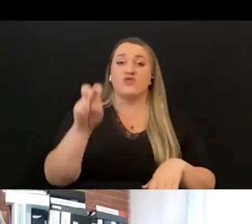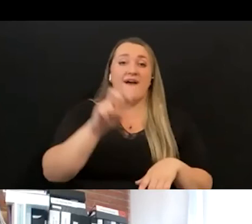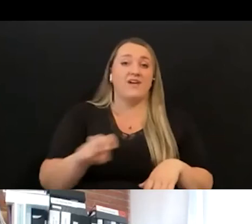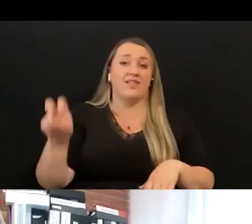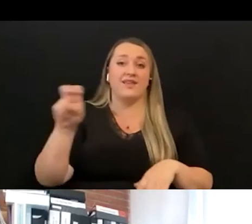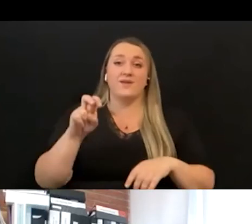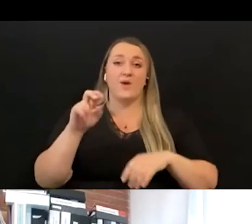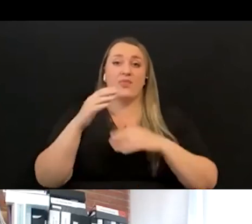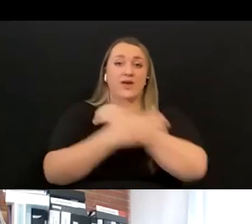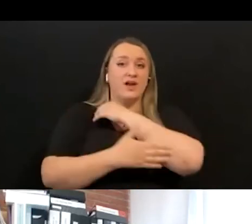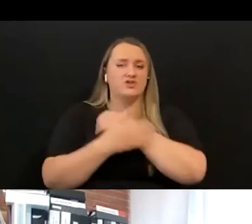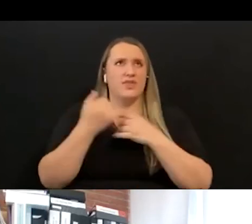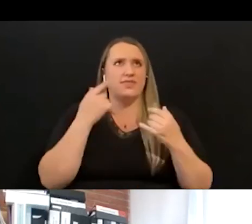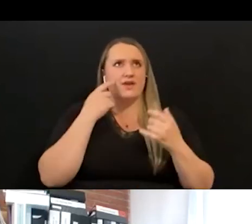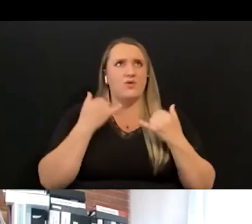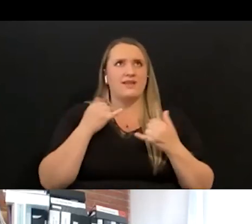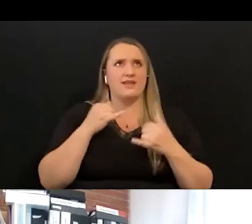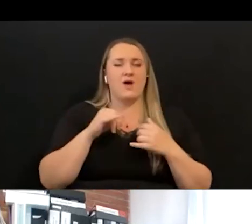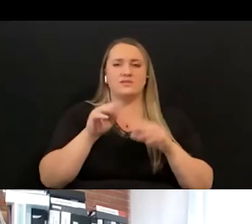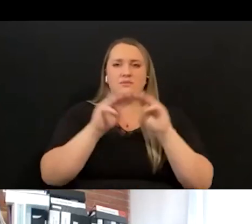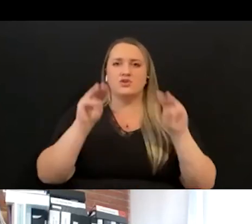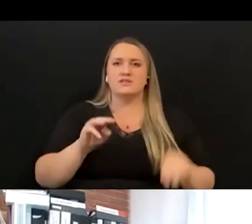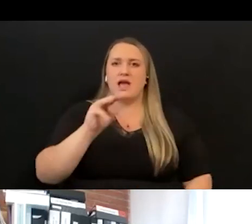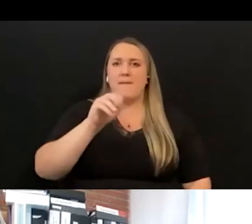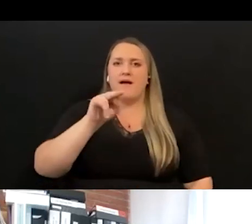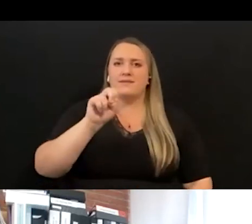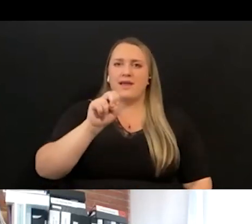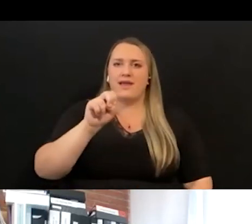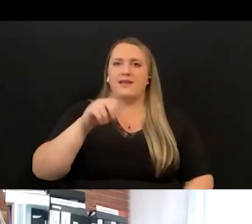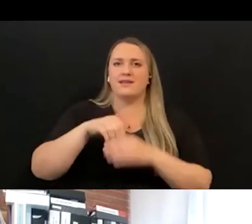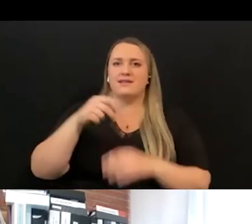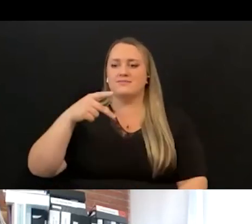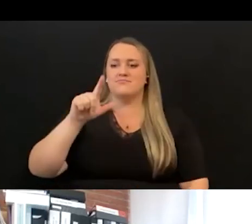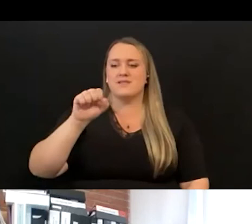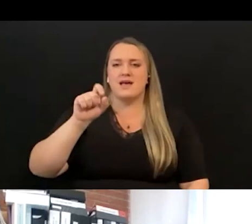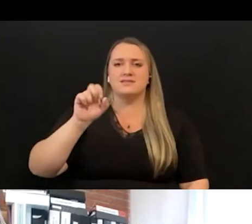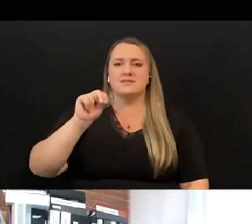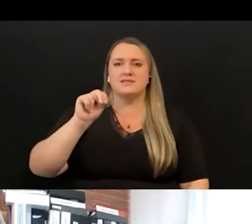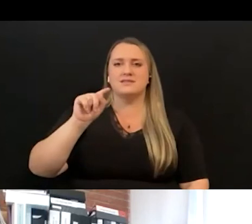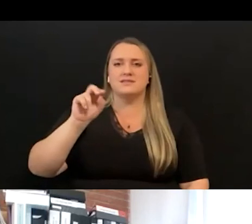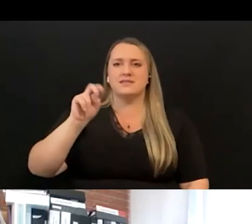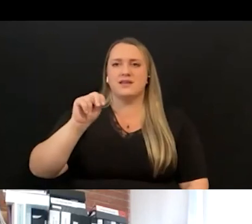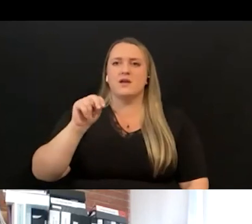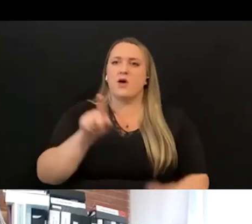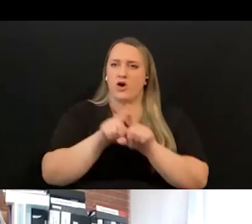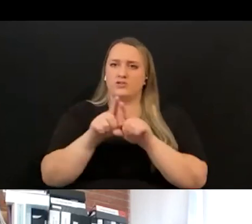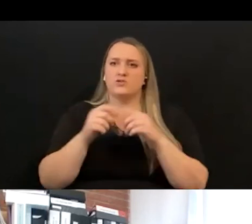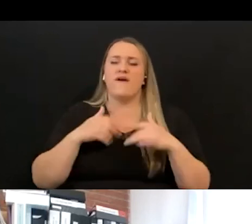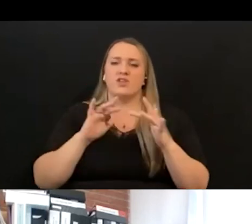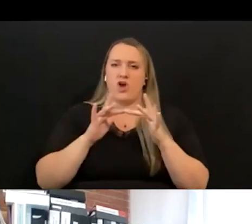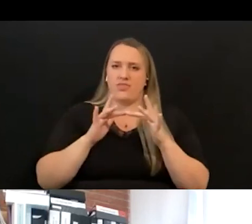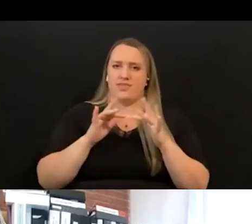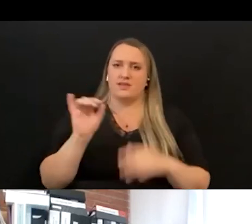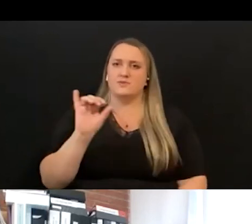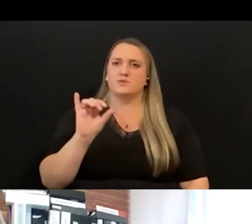it's at the Museum on Main in Pleasanton, but there's also an online version of it too. I hope